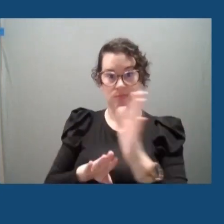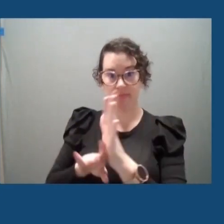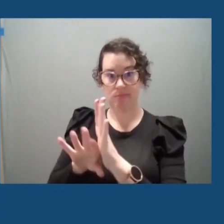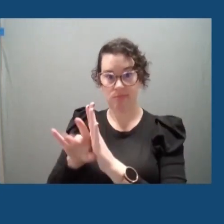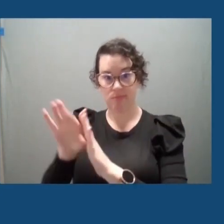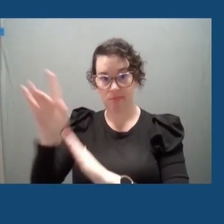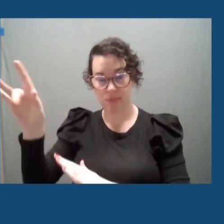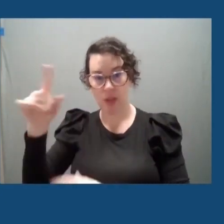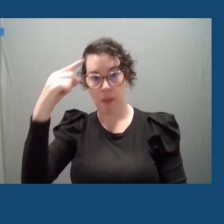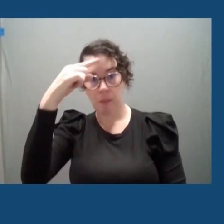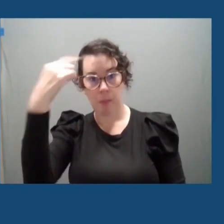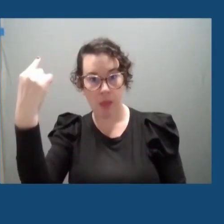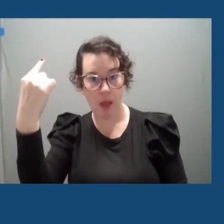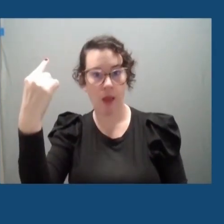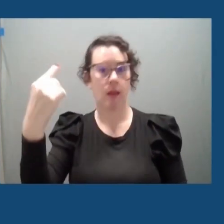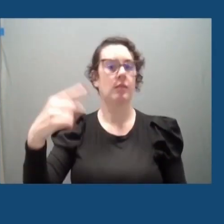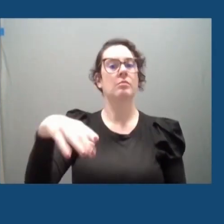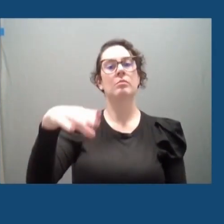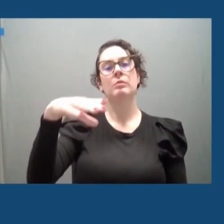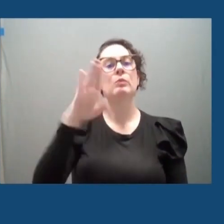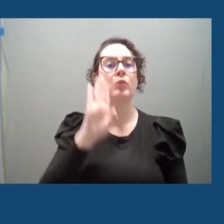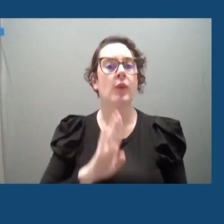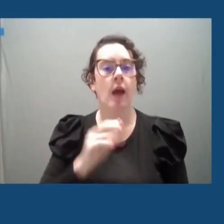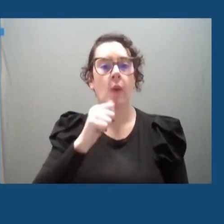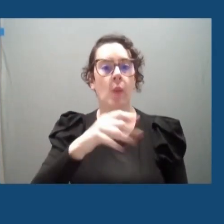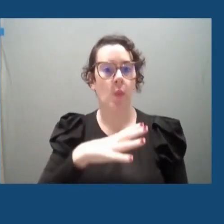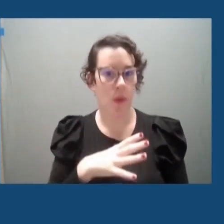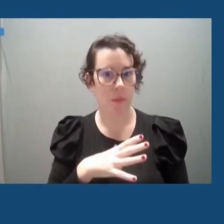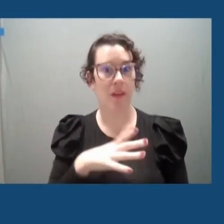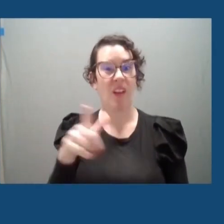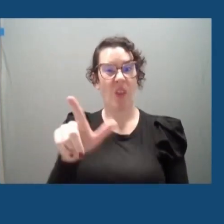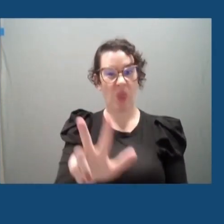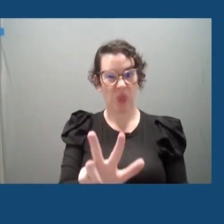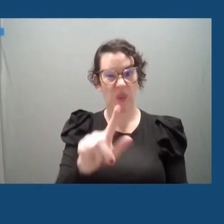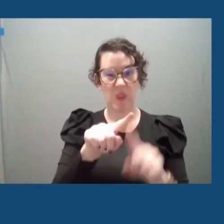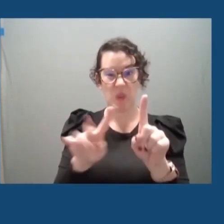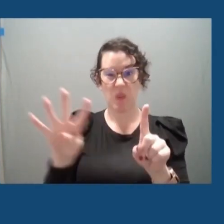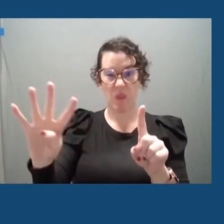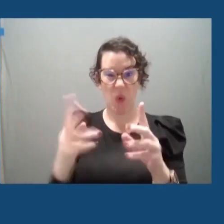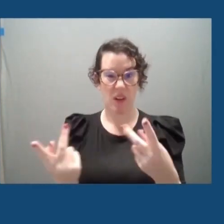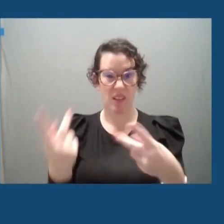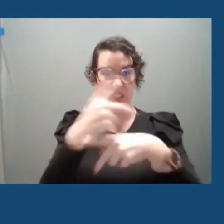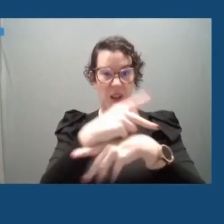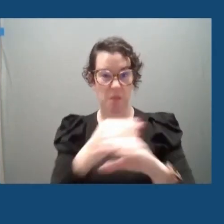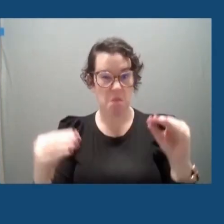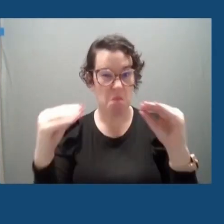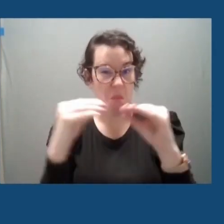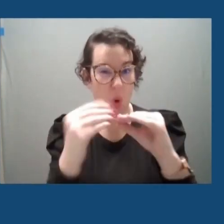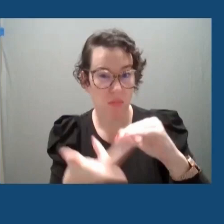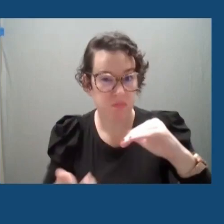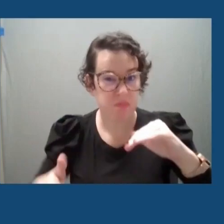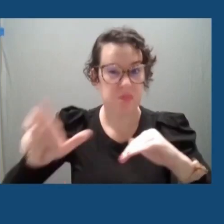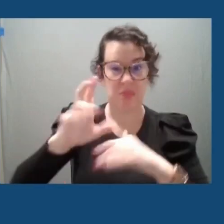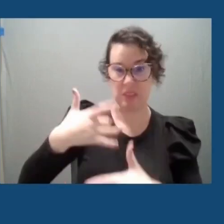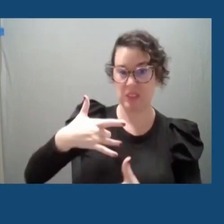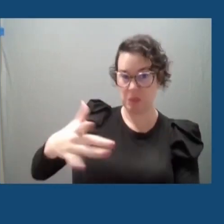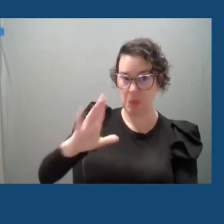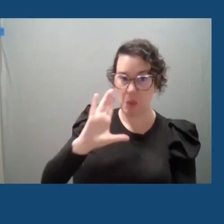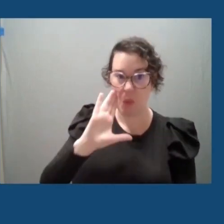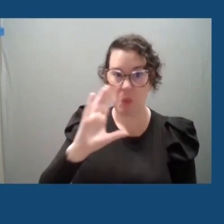remain 3 to 4 times more likely to die in childbirth. I won't let this continue on my